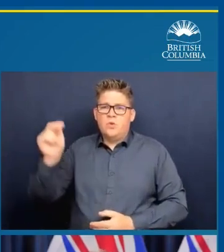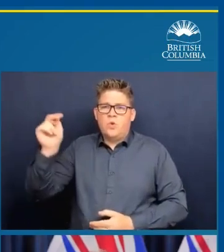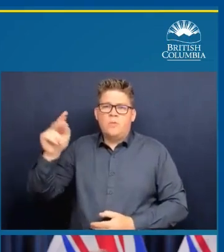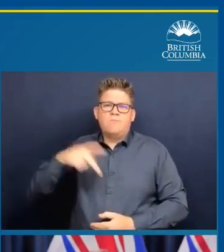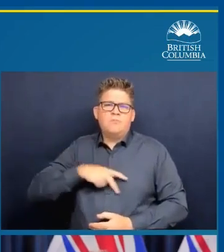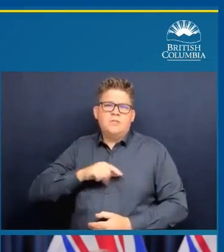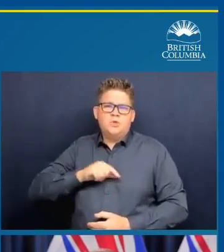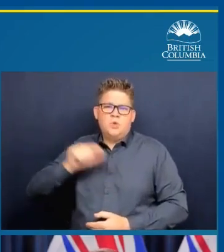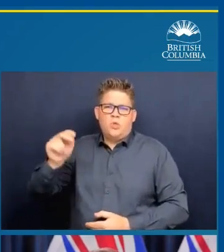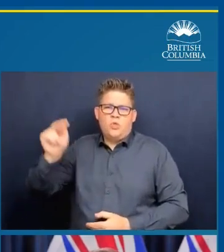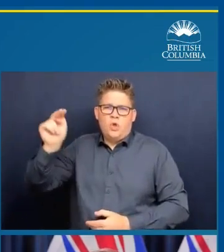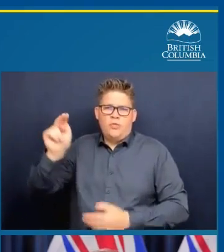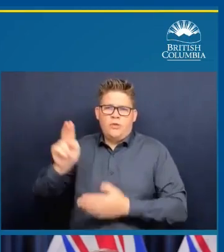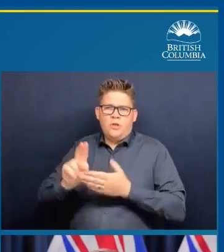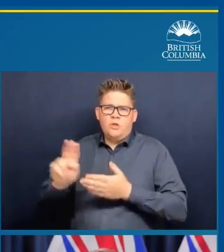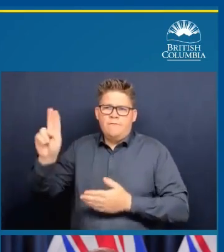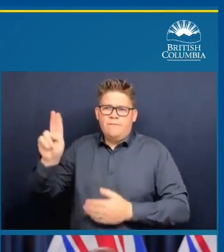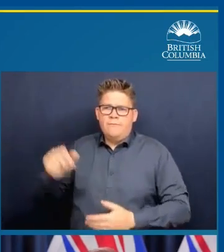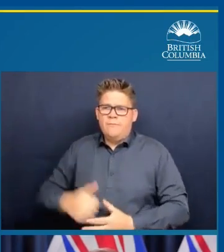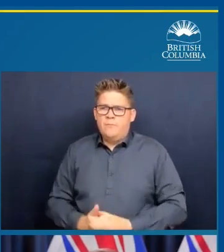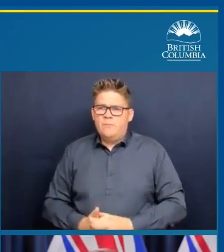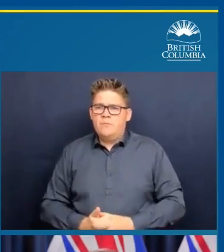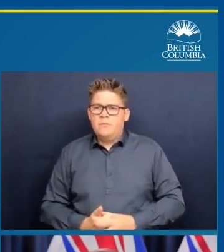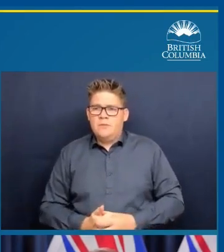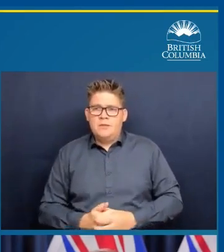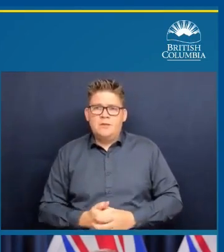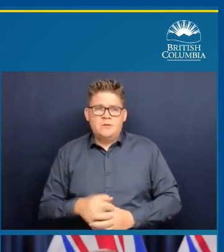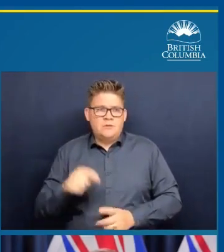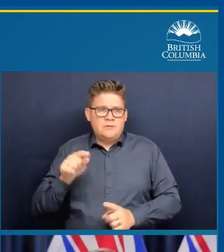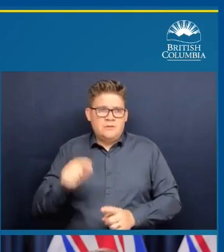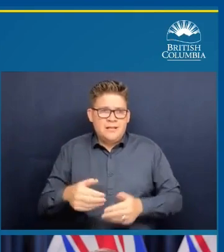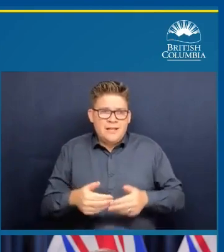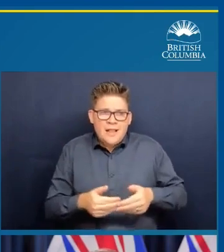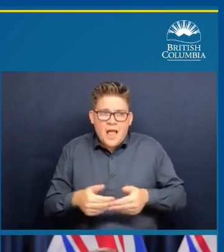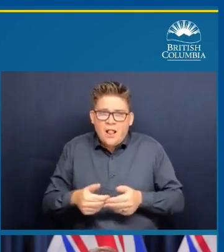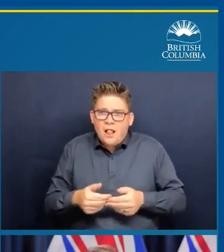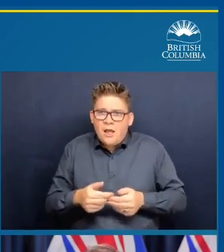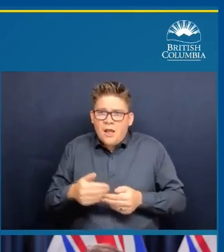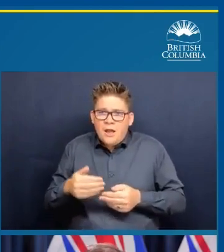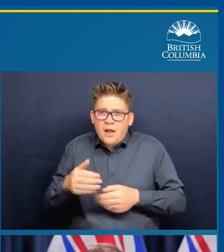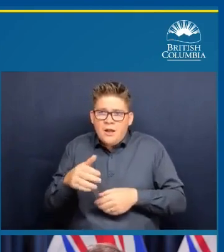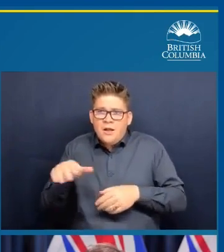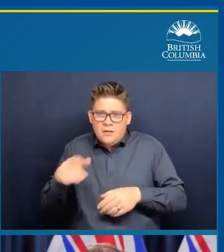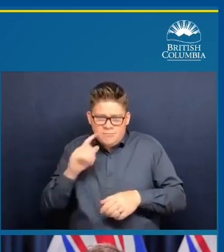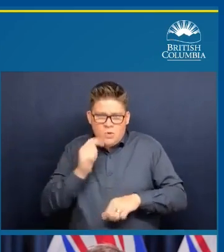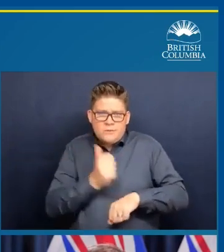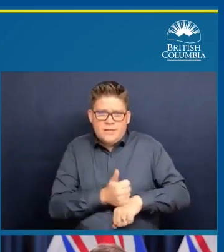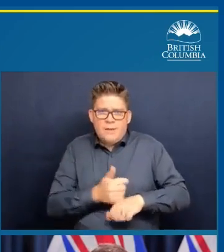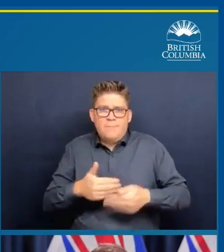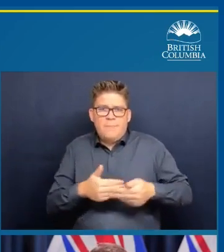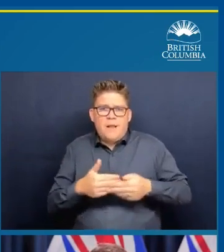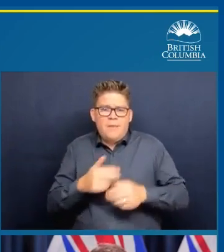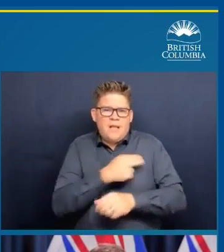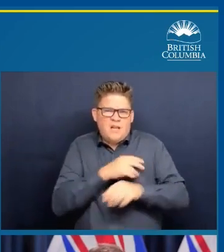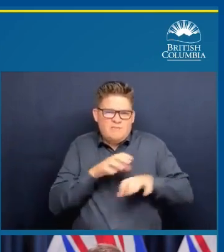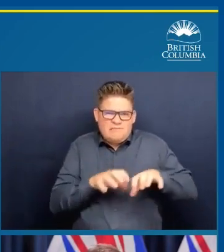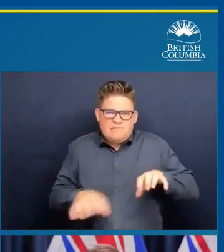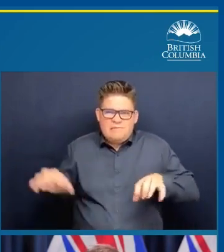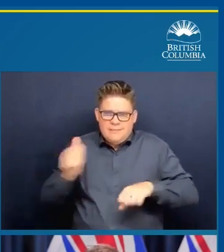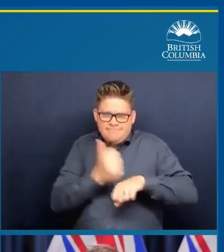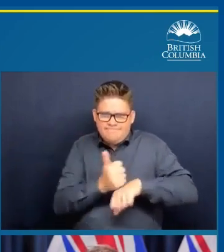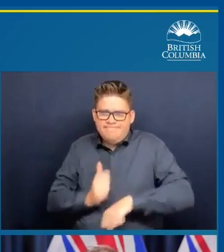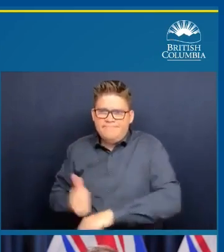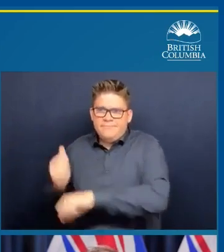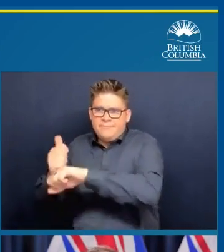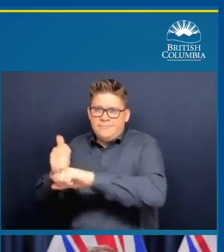in many jurisdictions and many hospitals across the province. This dedicated team is focused on a daily basis on what's at